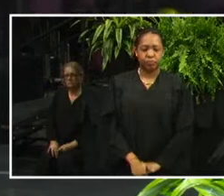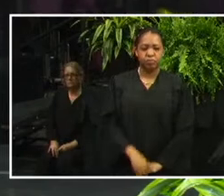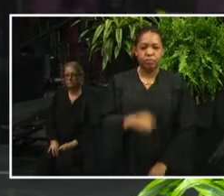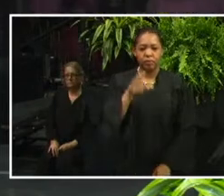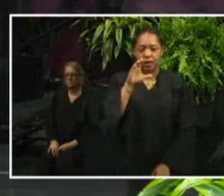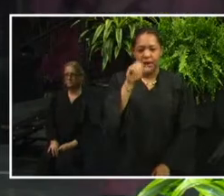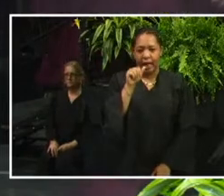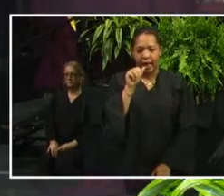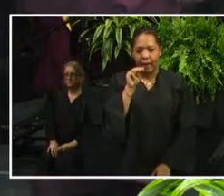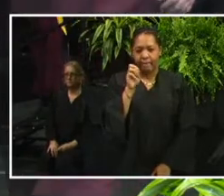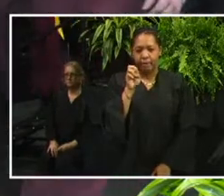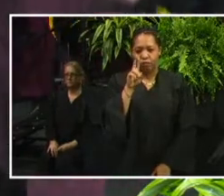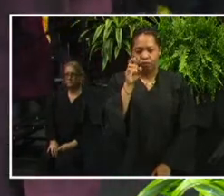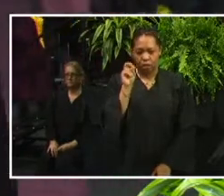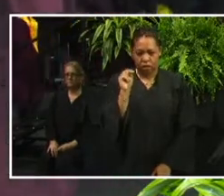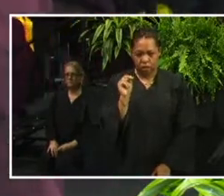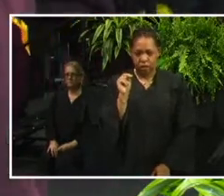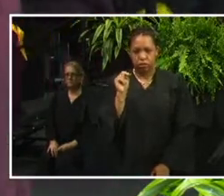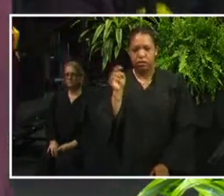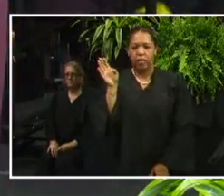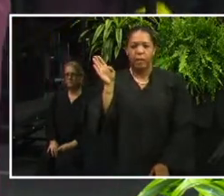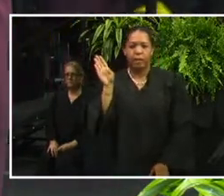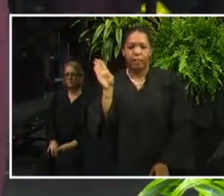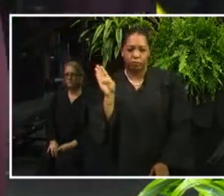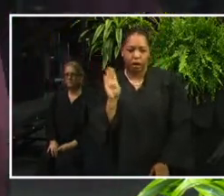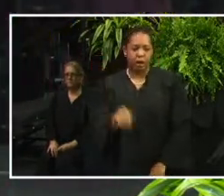Cameron Jawan Burnett.